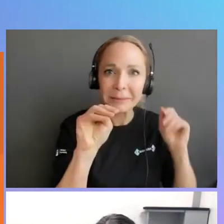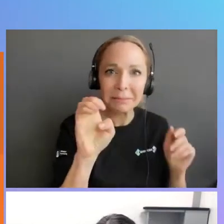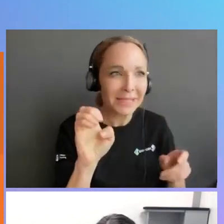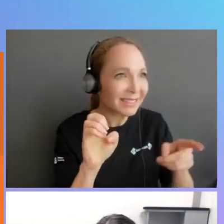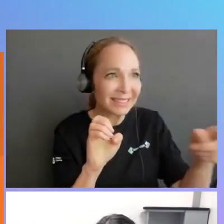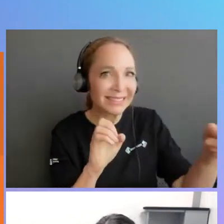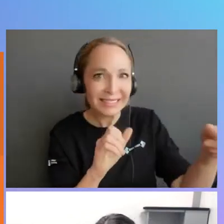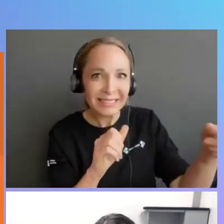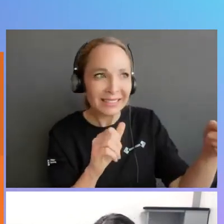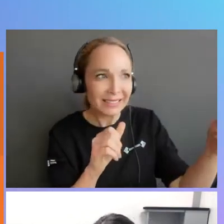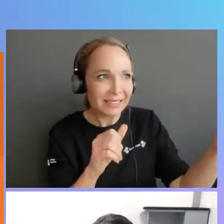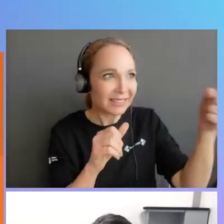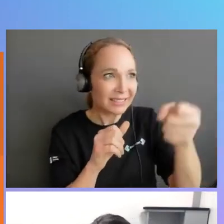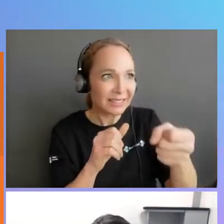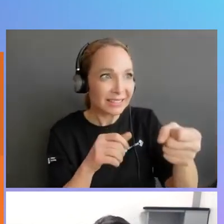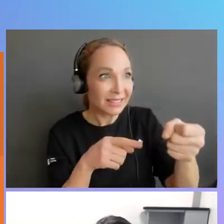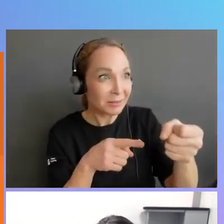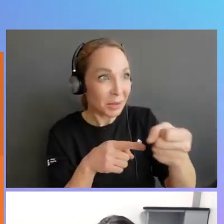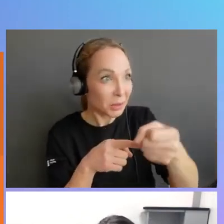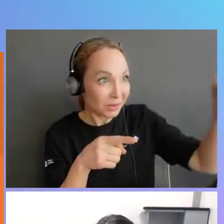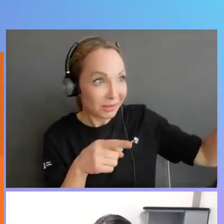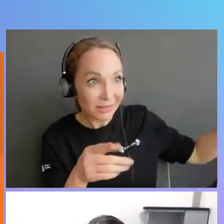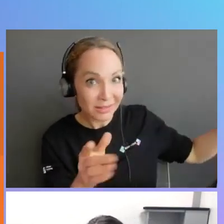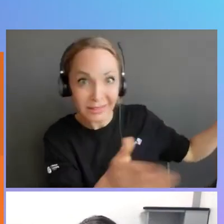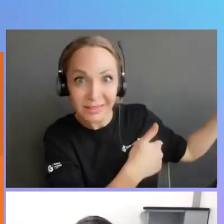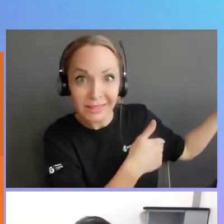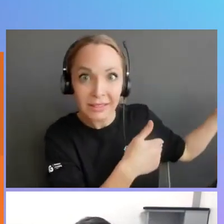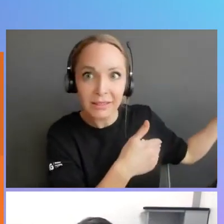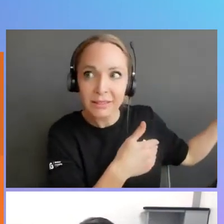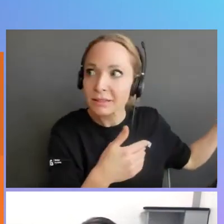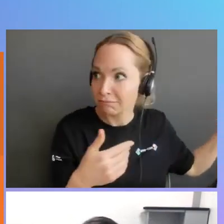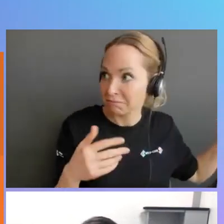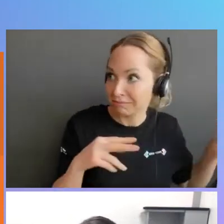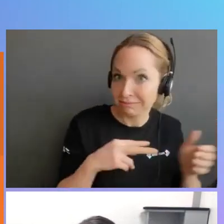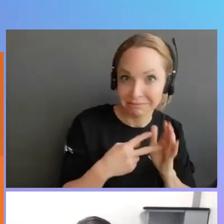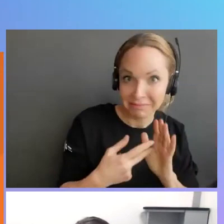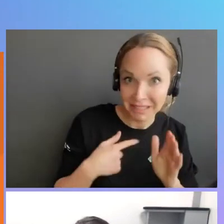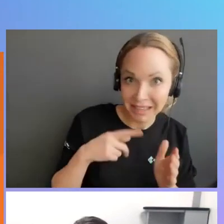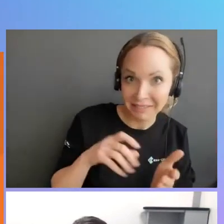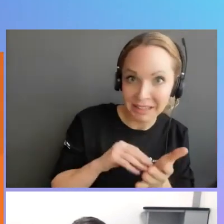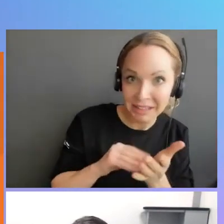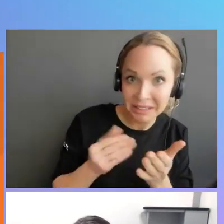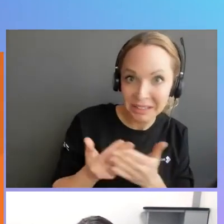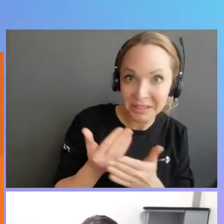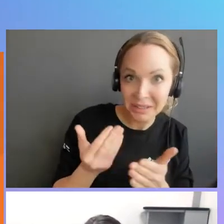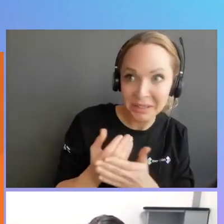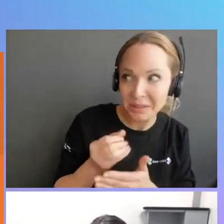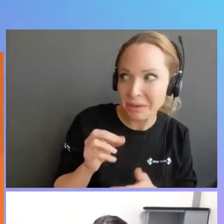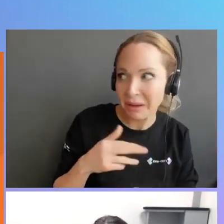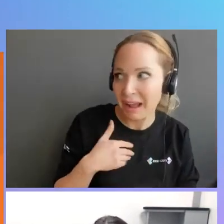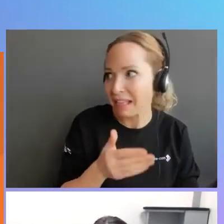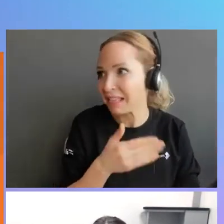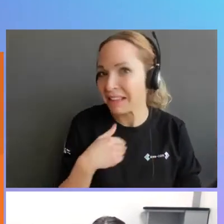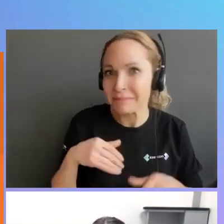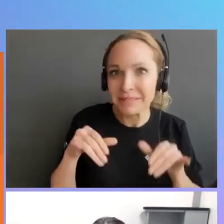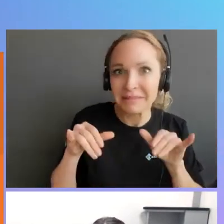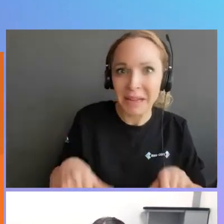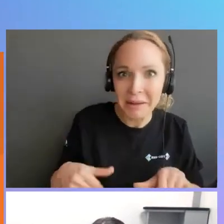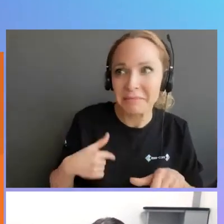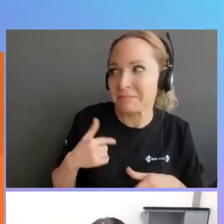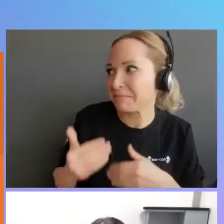have a SME, we don't really have to learn anything, right? All right, so let's talk about the impact each of those questions